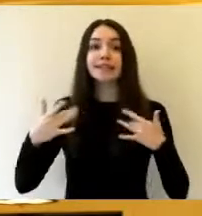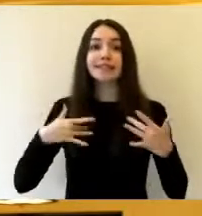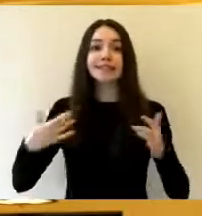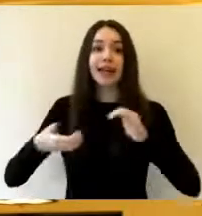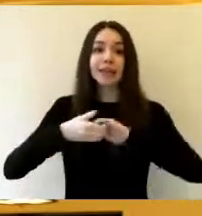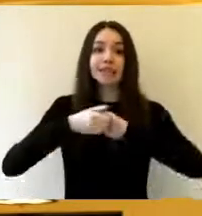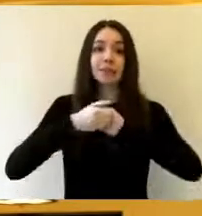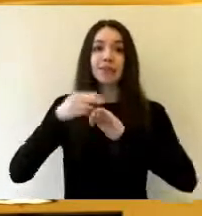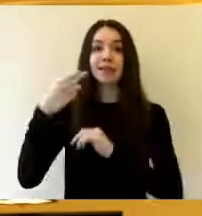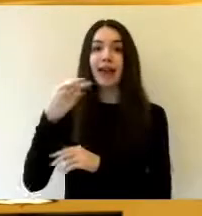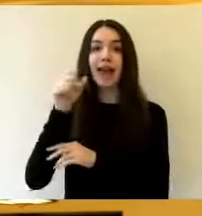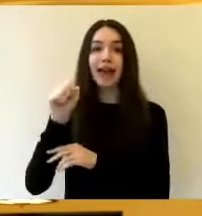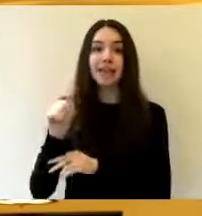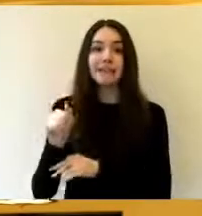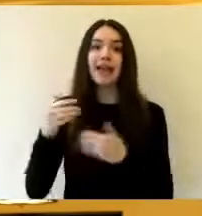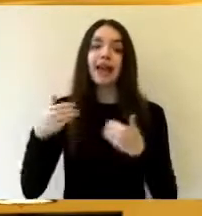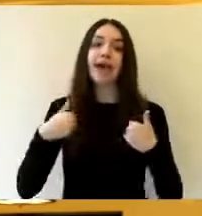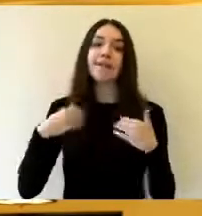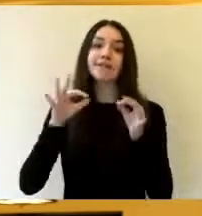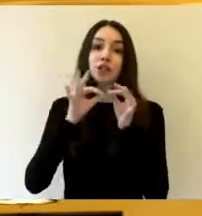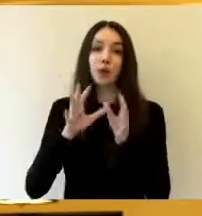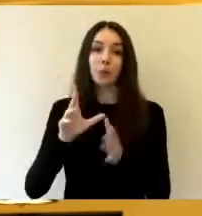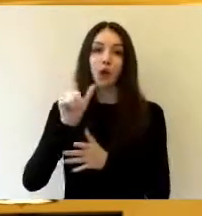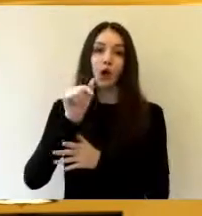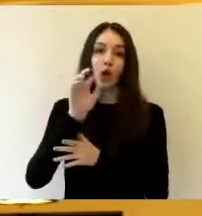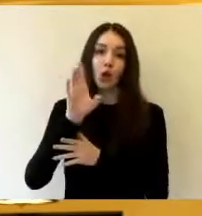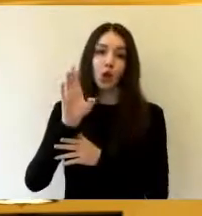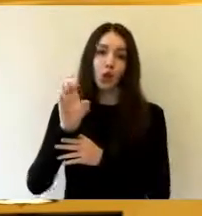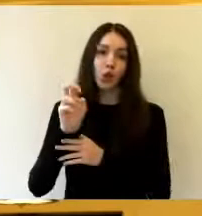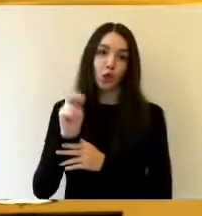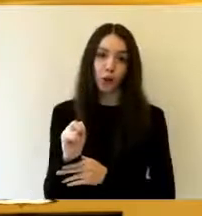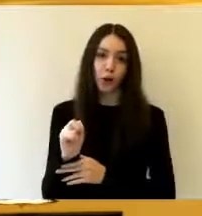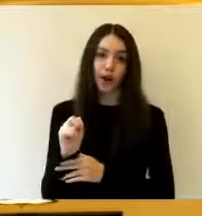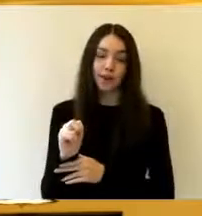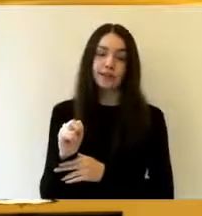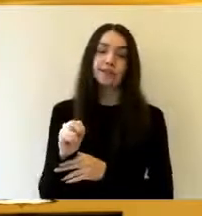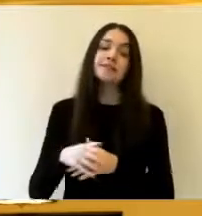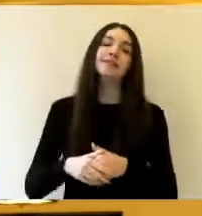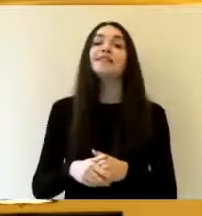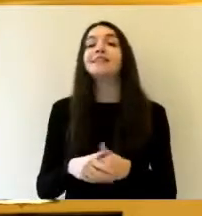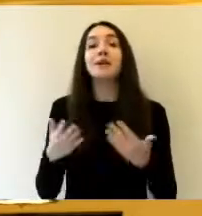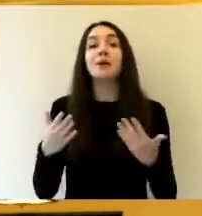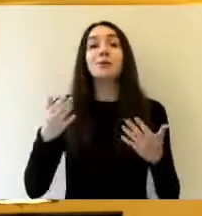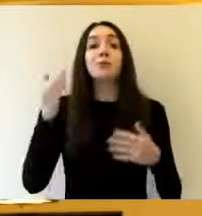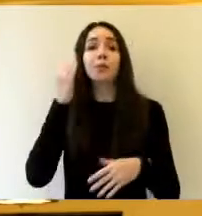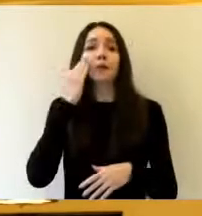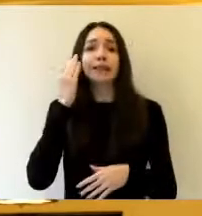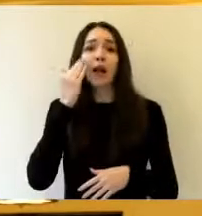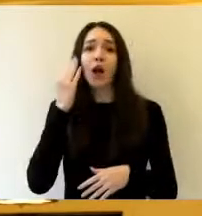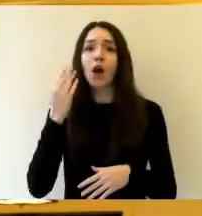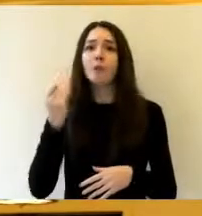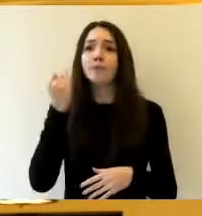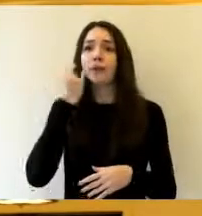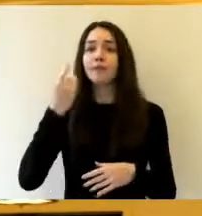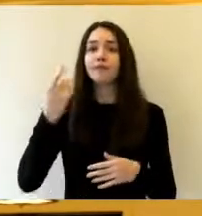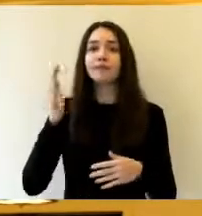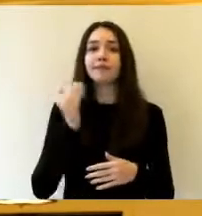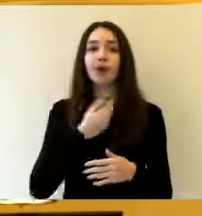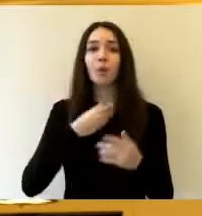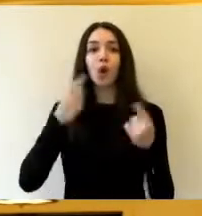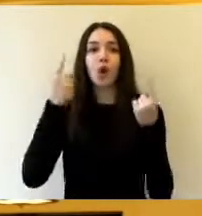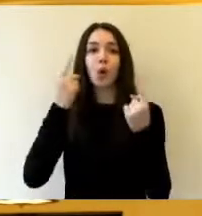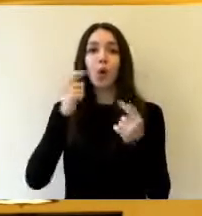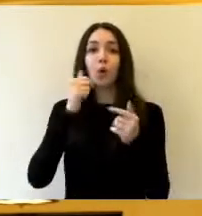at HASA. We have Lauren here with us today providing sign language interpretation. We know that if we truly are going to live up to the mantra